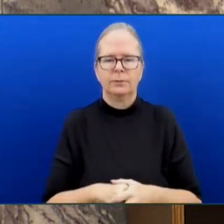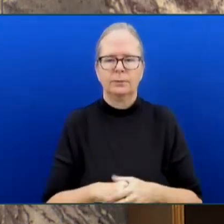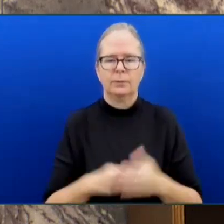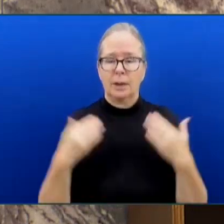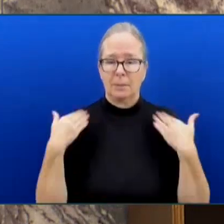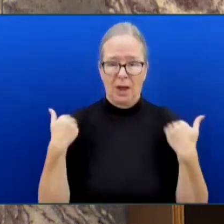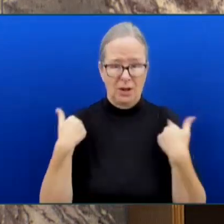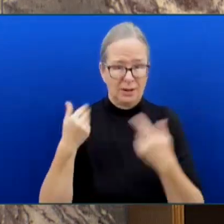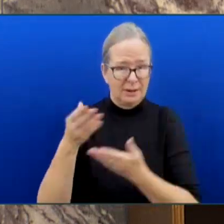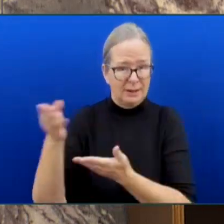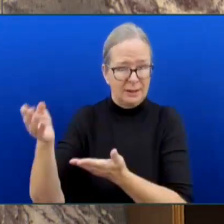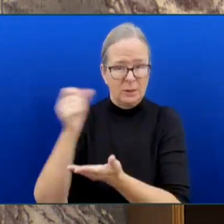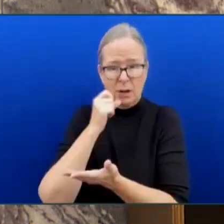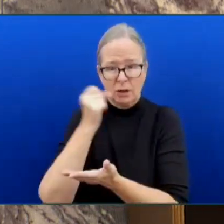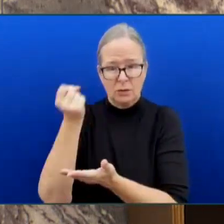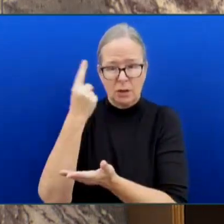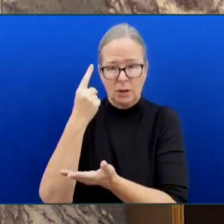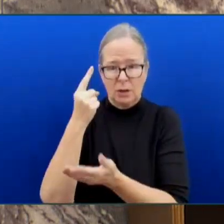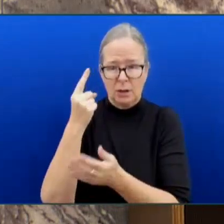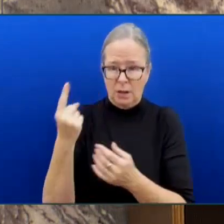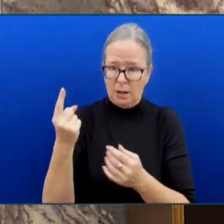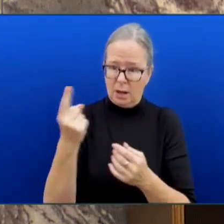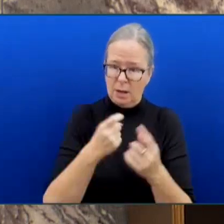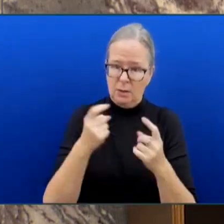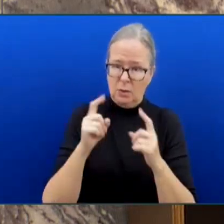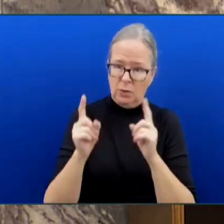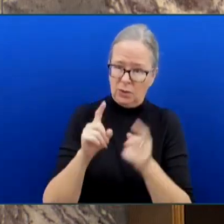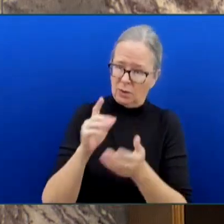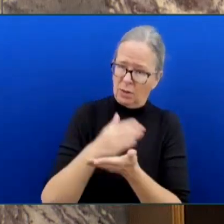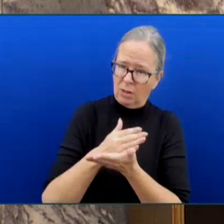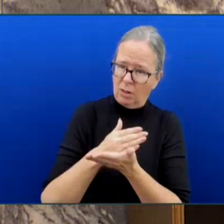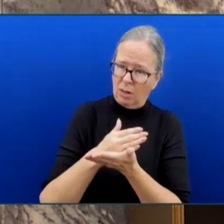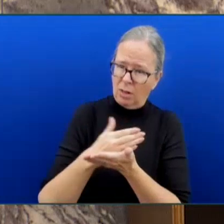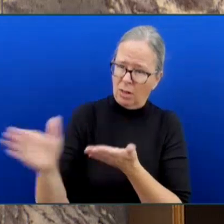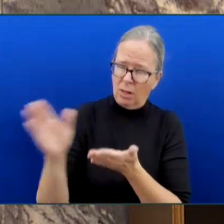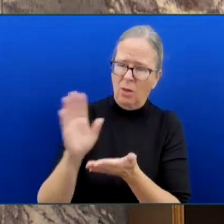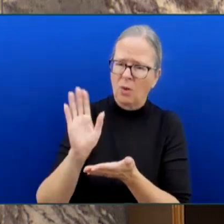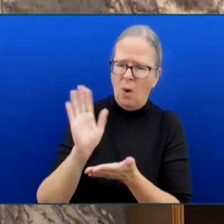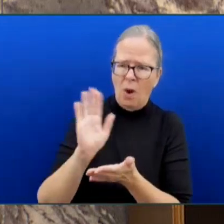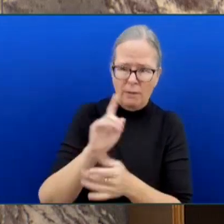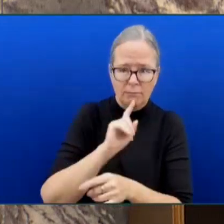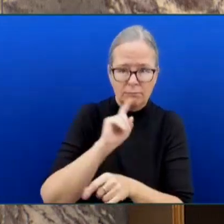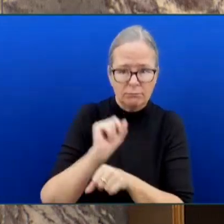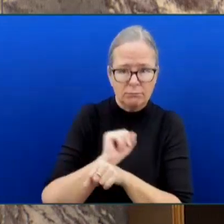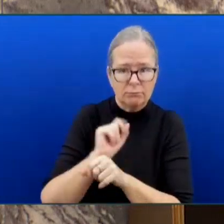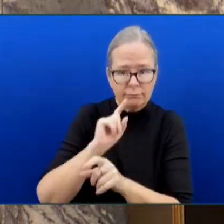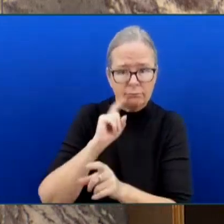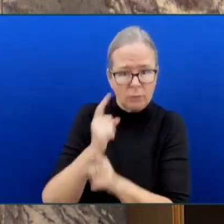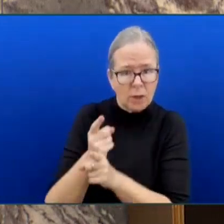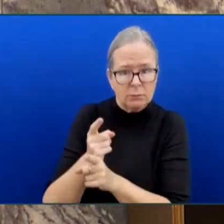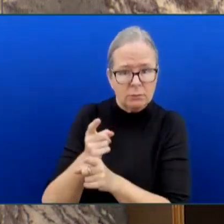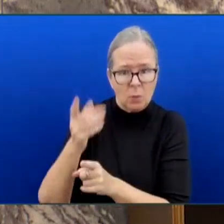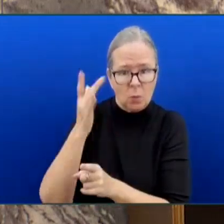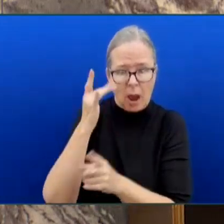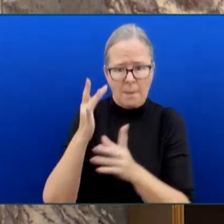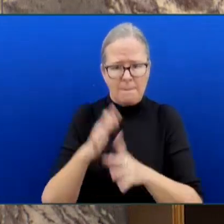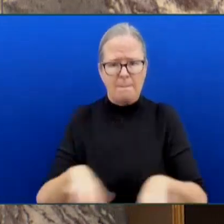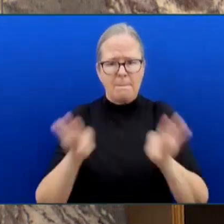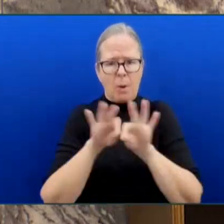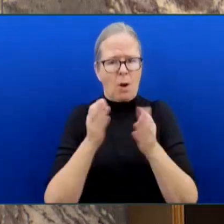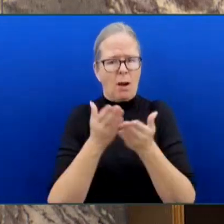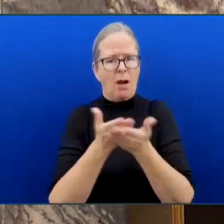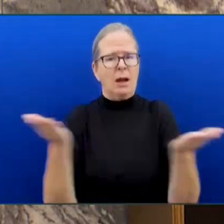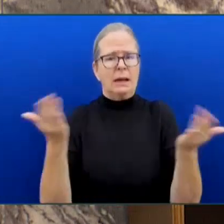are completely relevant right now. While the NDP continues to hunt for housing scapegoats, the